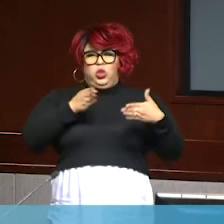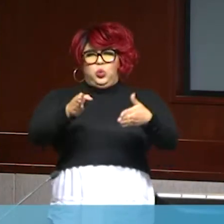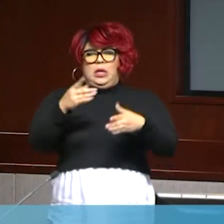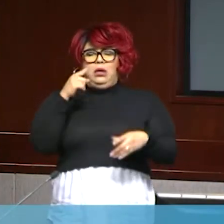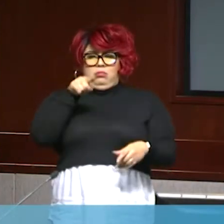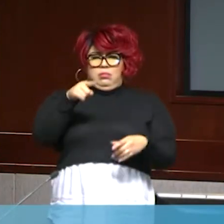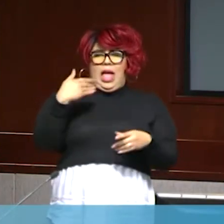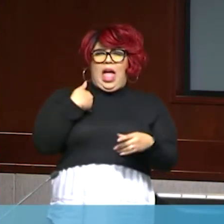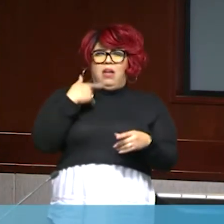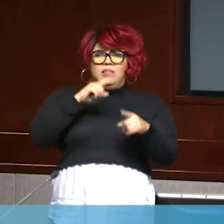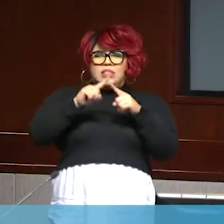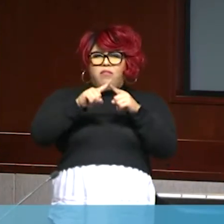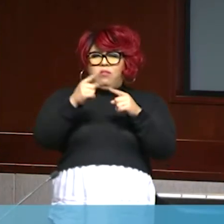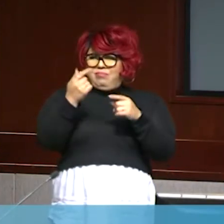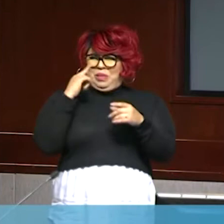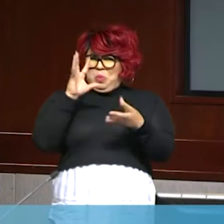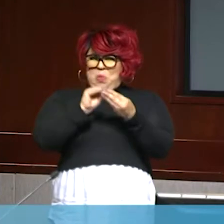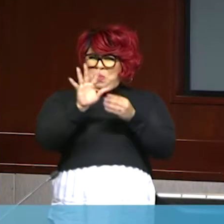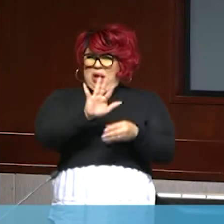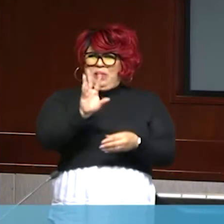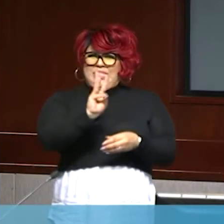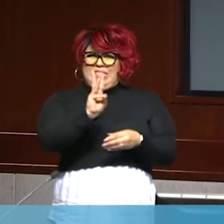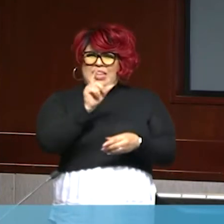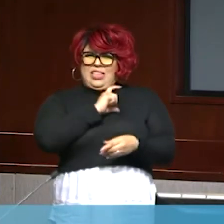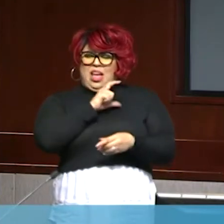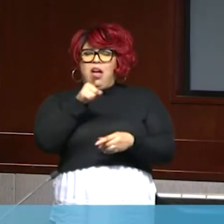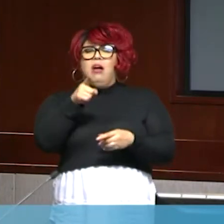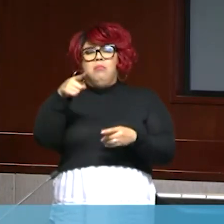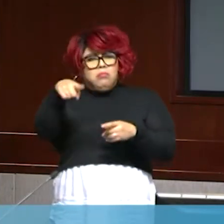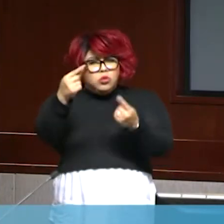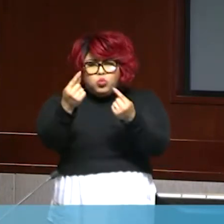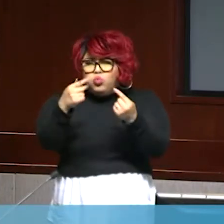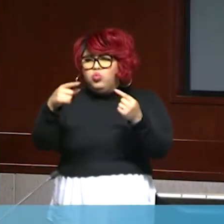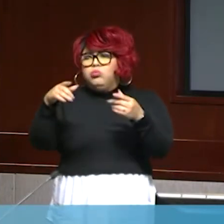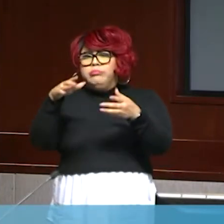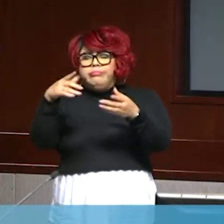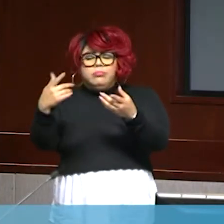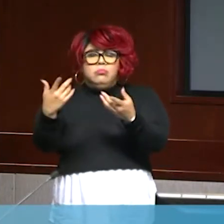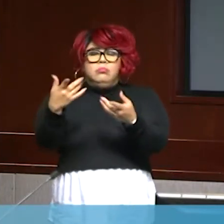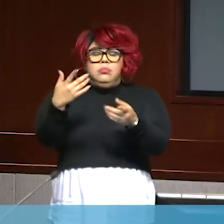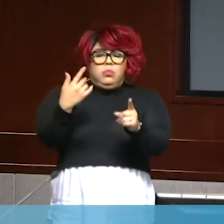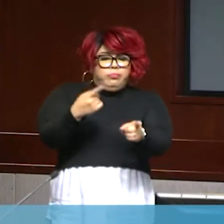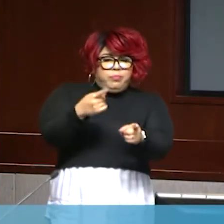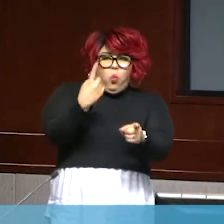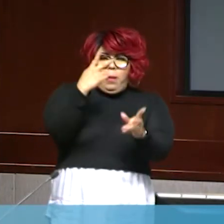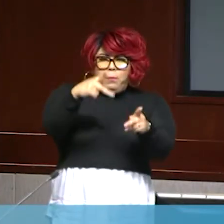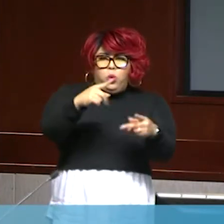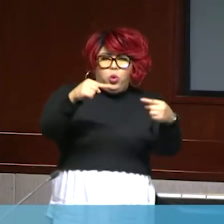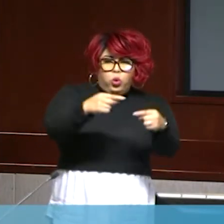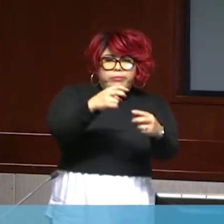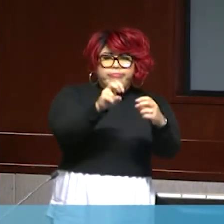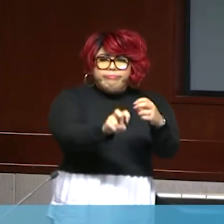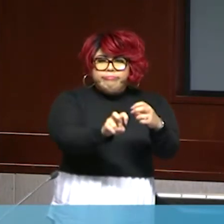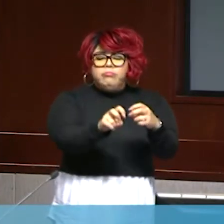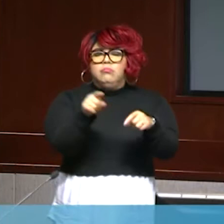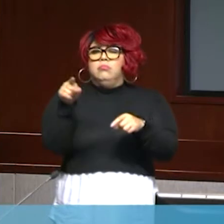interviewing witnesses. One of the officers, just trying to do his job, helped one of the injured off the curb. They were linked arm to arm. They